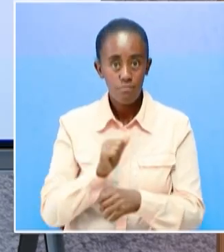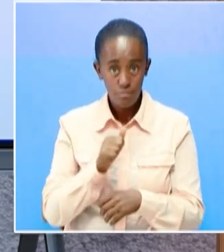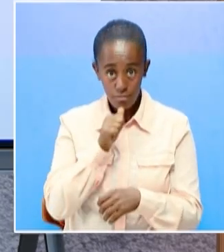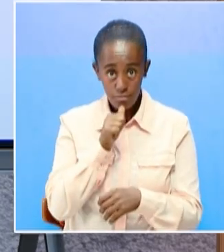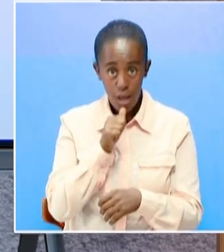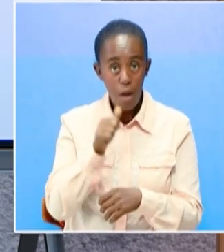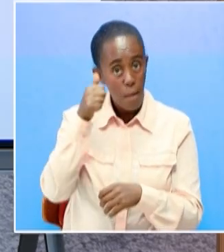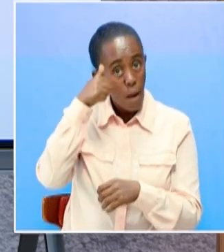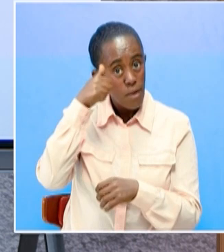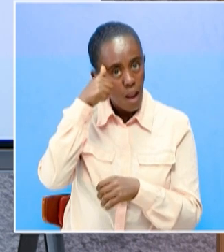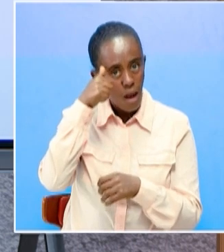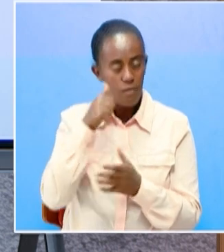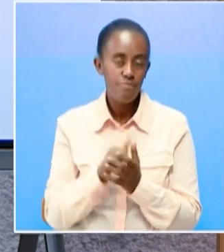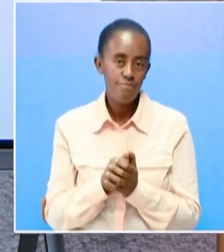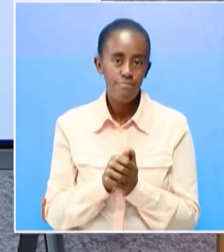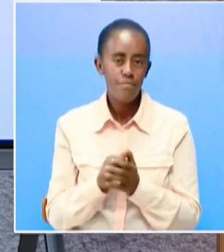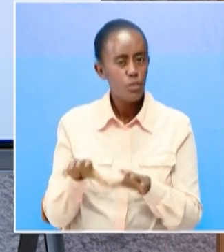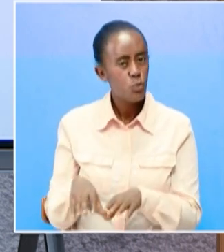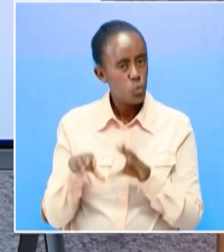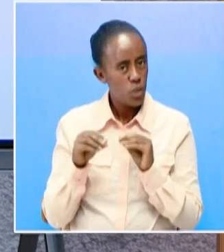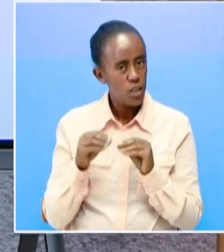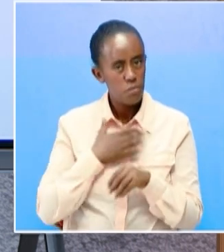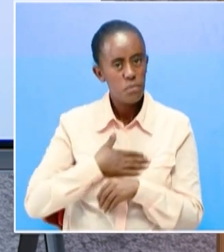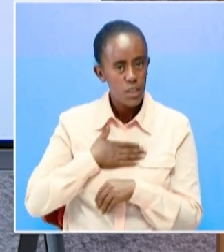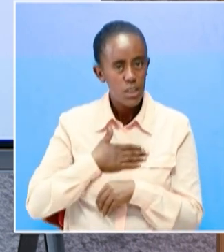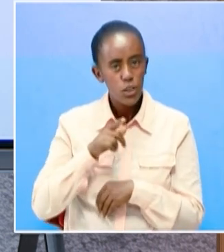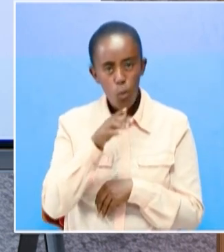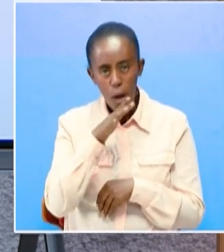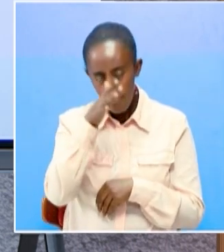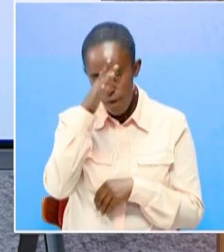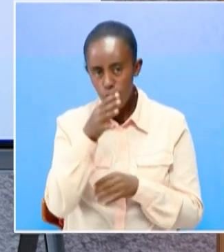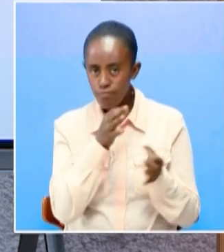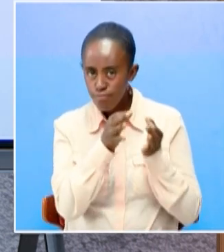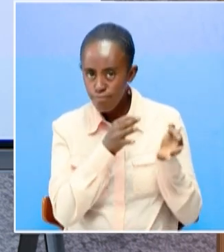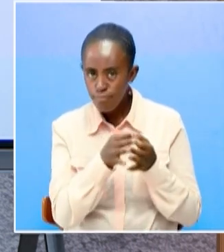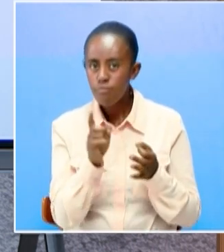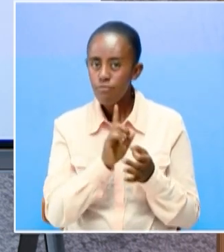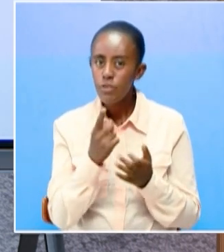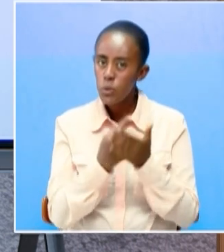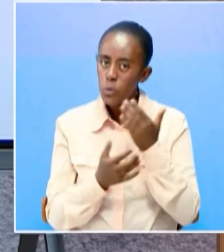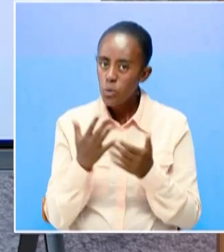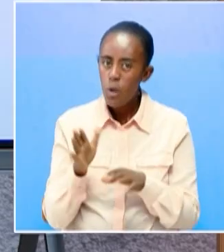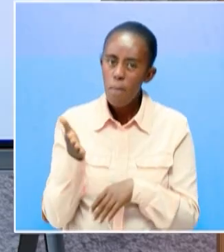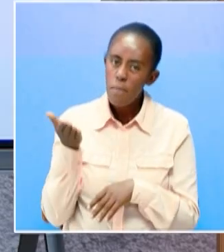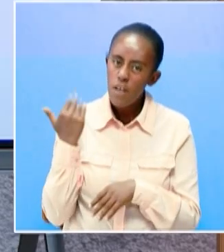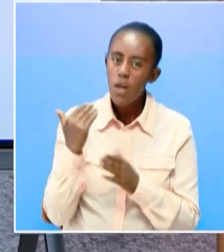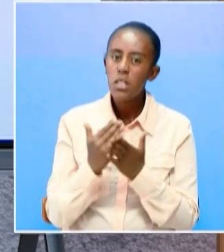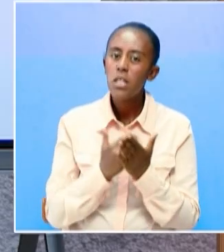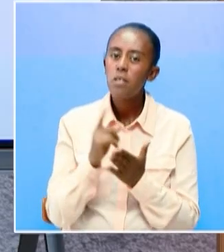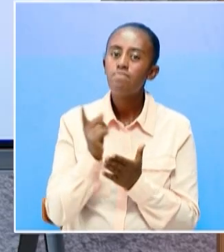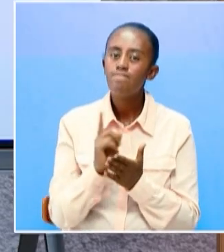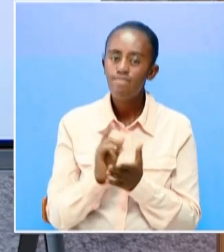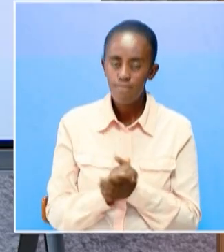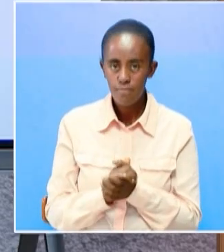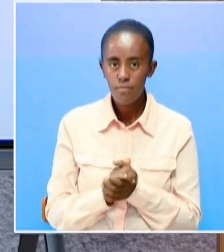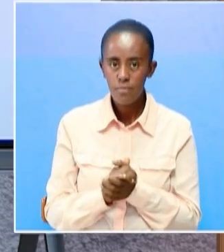Govana. Students, please tell to your parents what we've taught in the previous lesson.